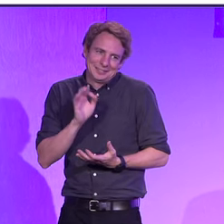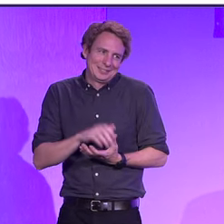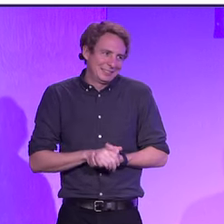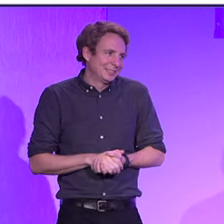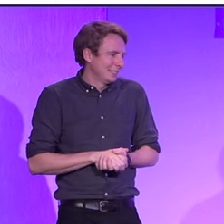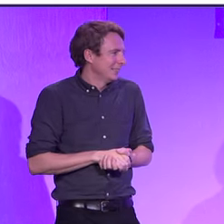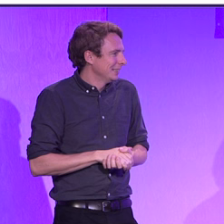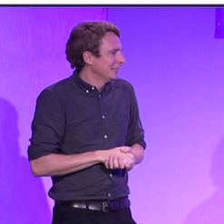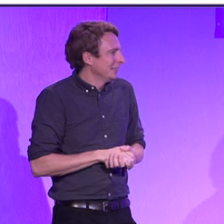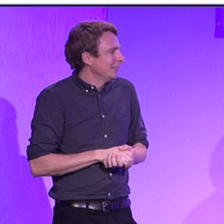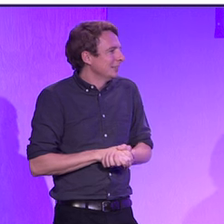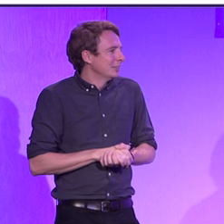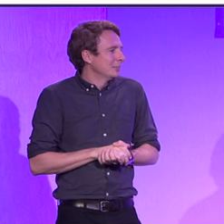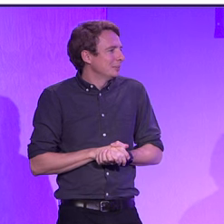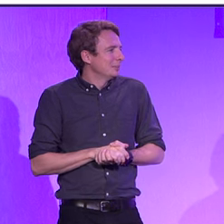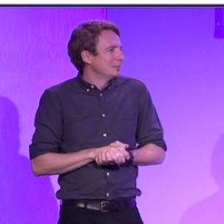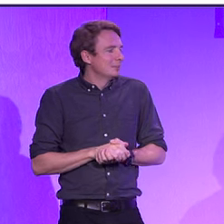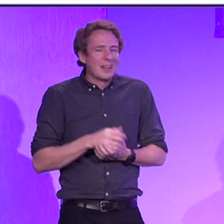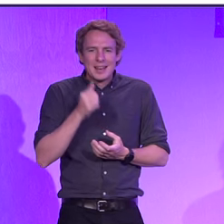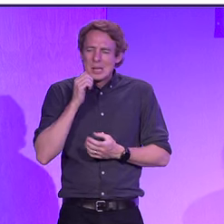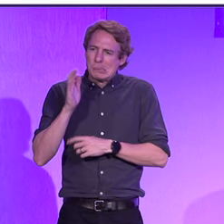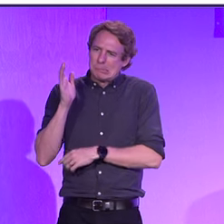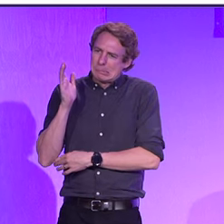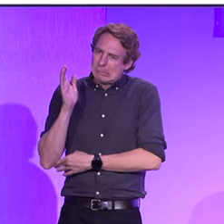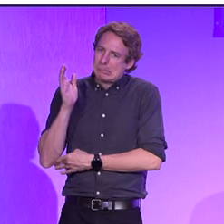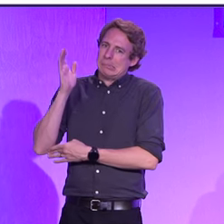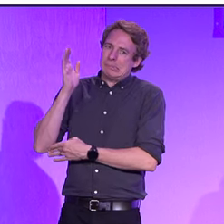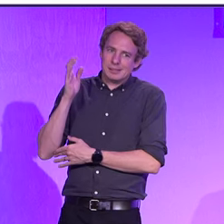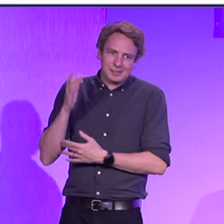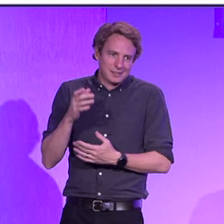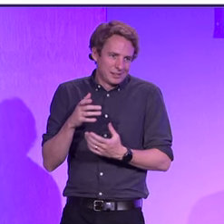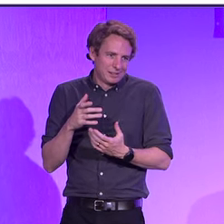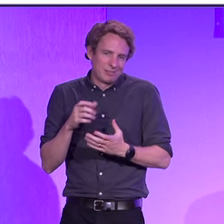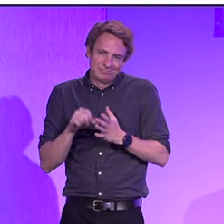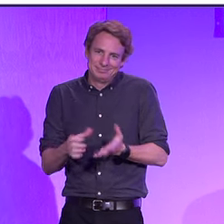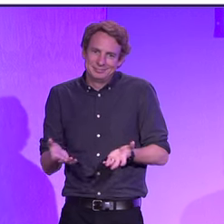honest. Love that. You know, it's a good stretch to raise that hand up. So,